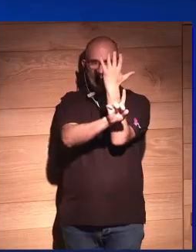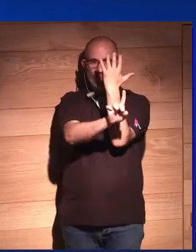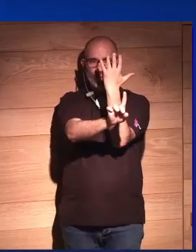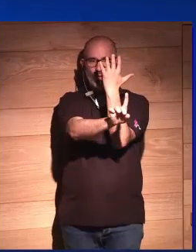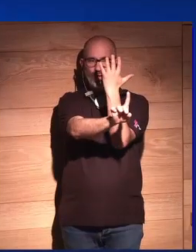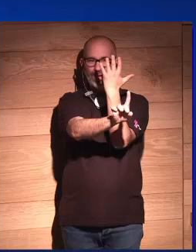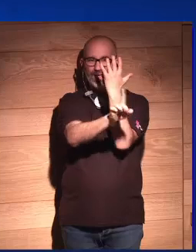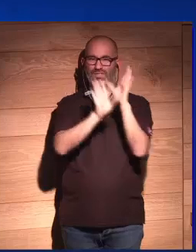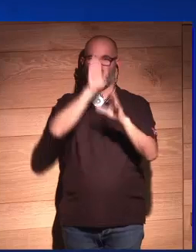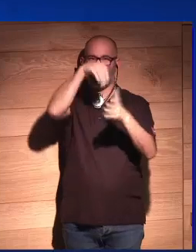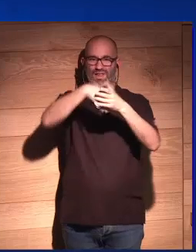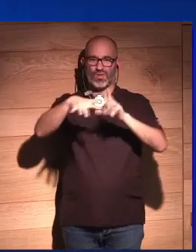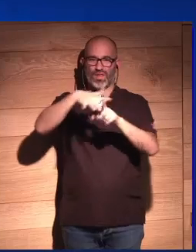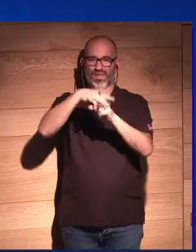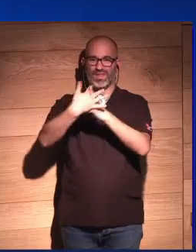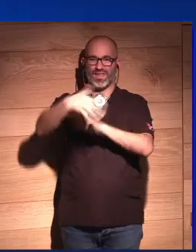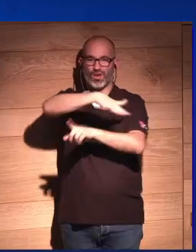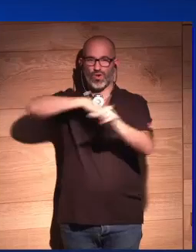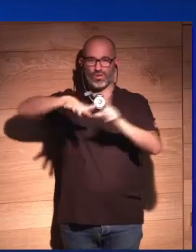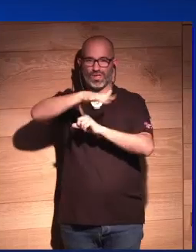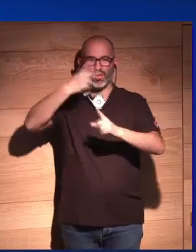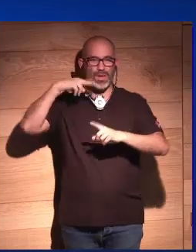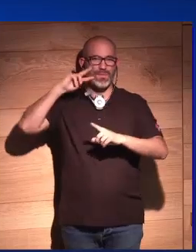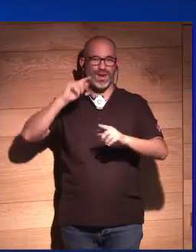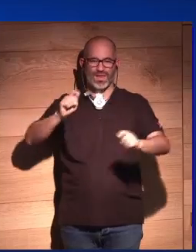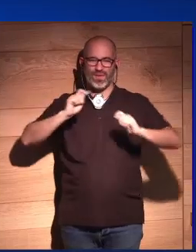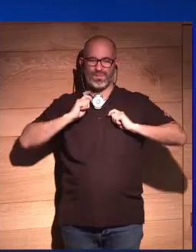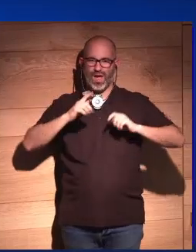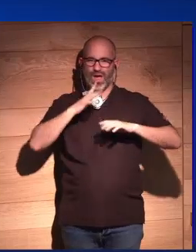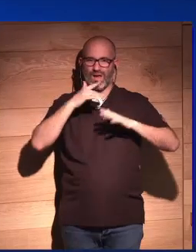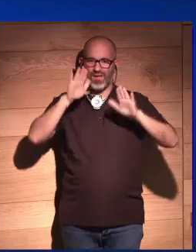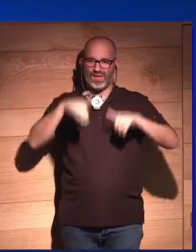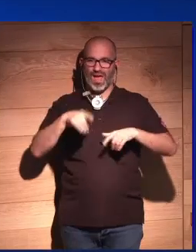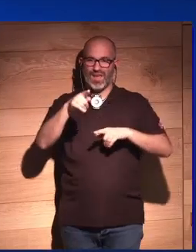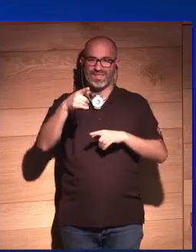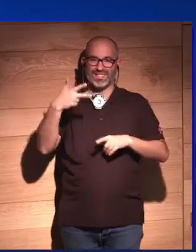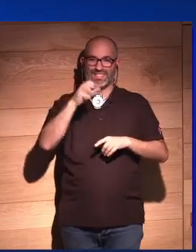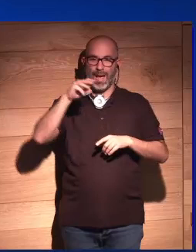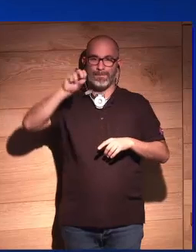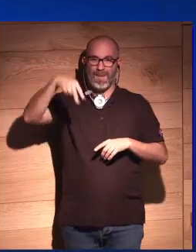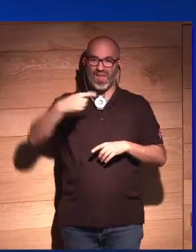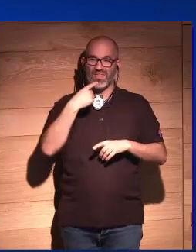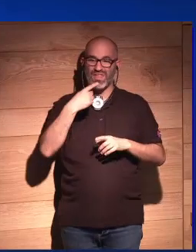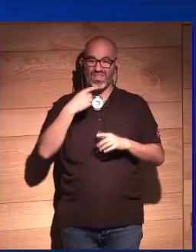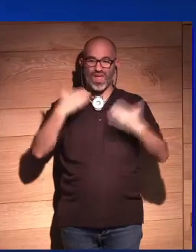discovering that her body, there's nothing different between her body and the tree. And then you go into the tree and you're actually,